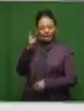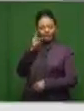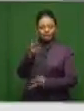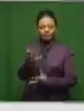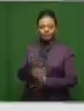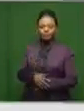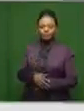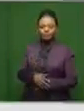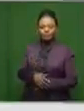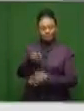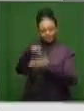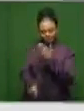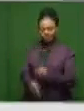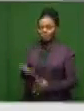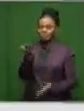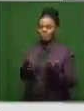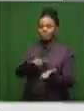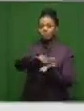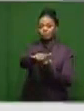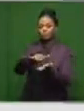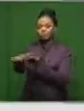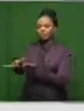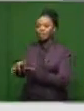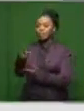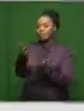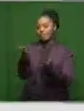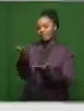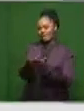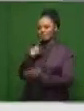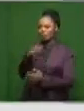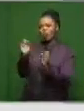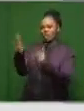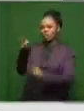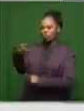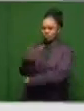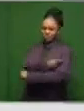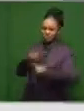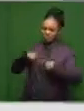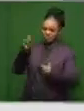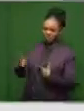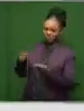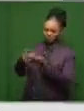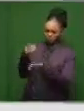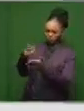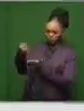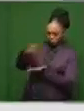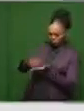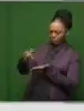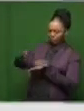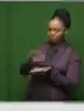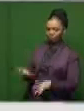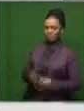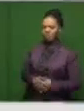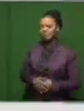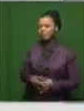might well say that they want to have people immunize the tourism industry. Many countries are saying that they're very reliant on tourism and